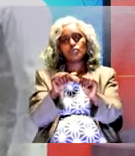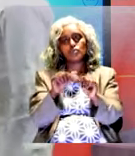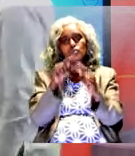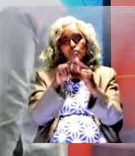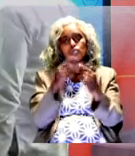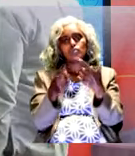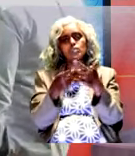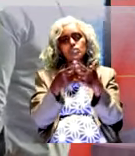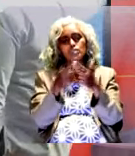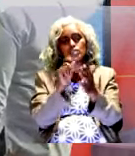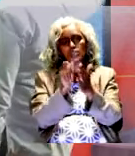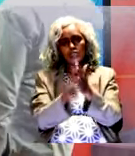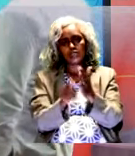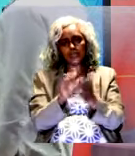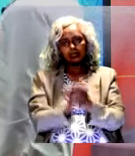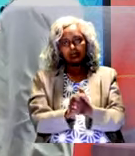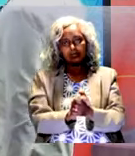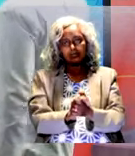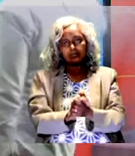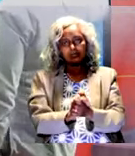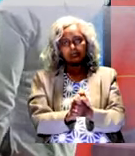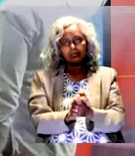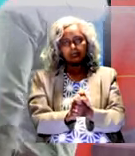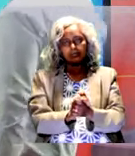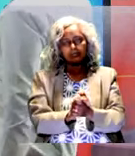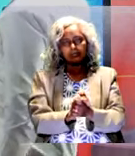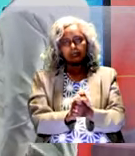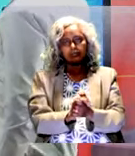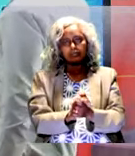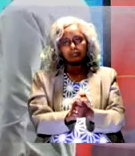to the second example.